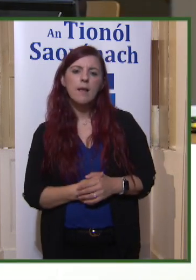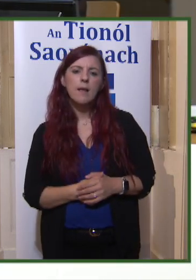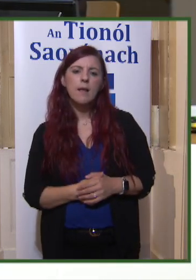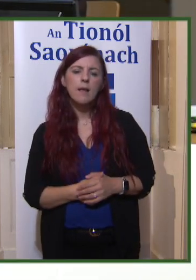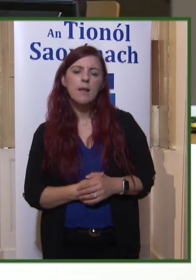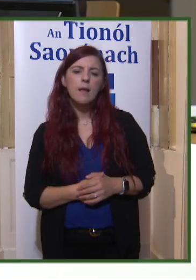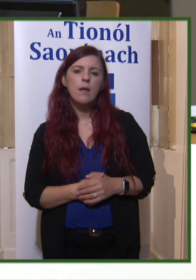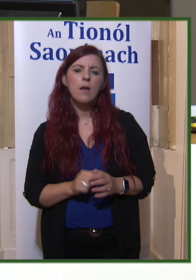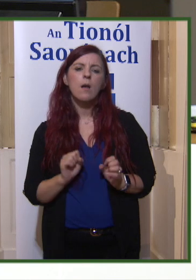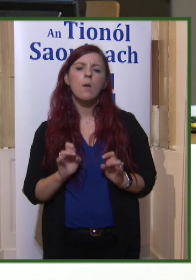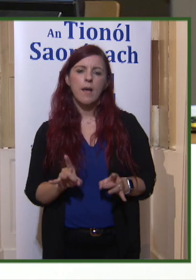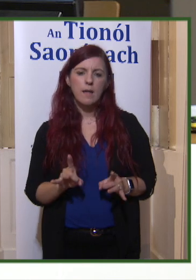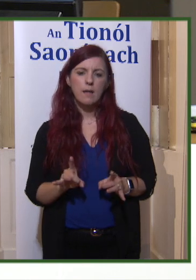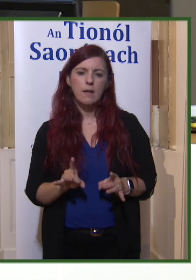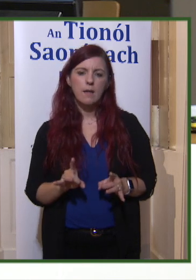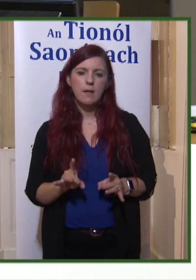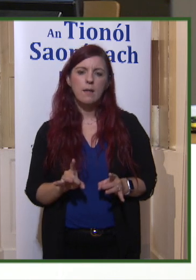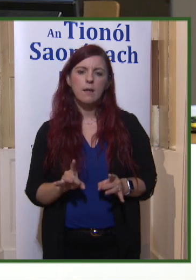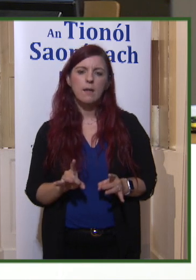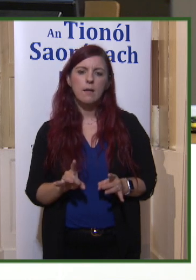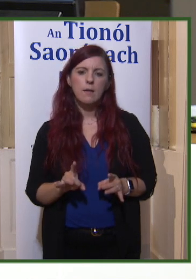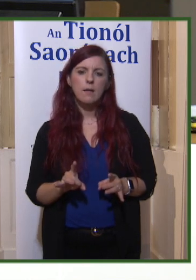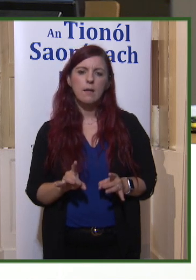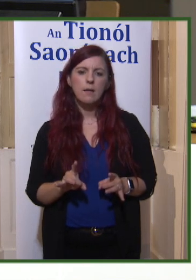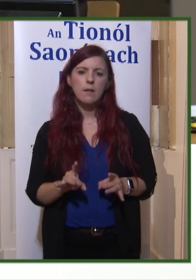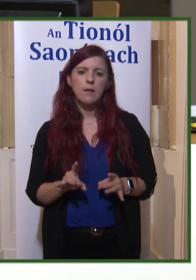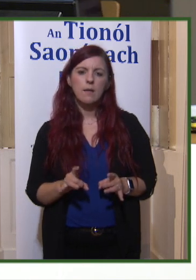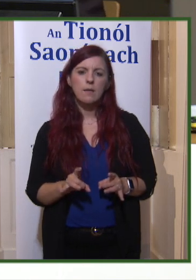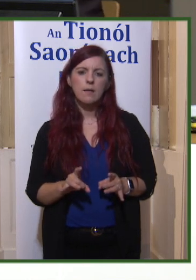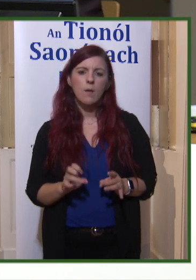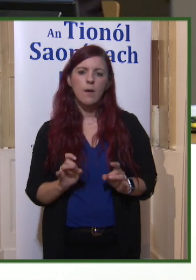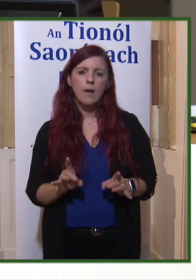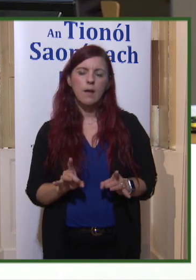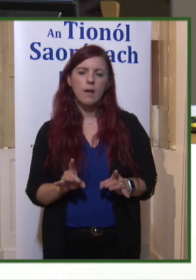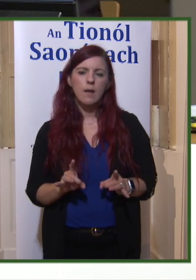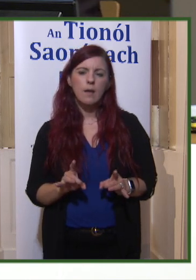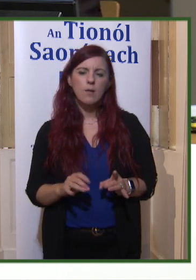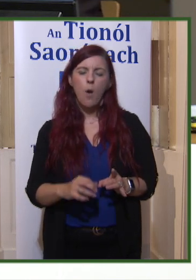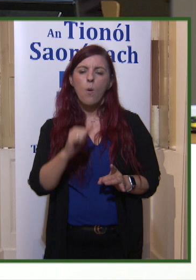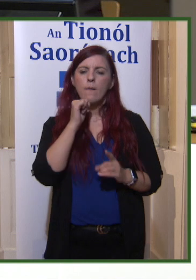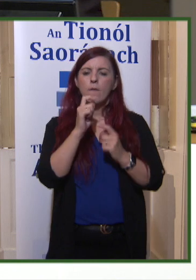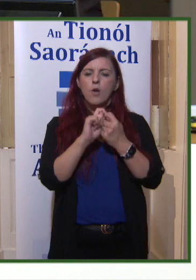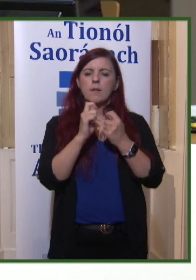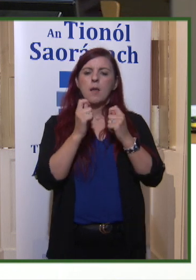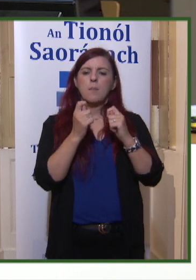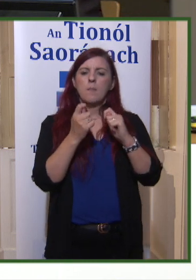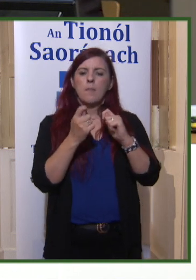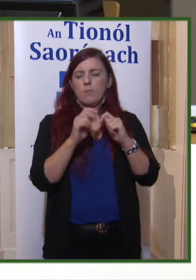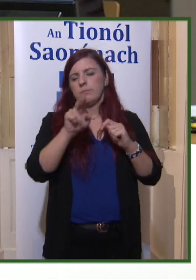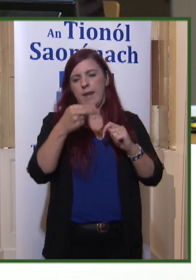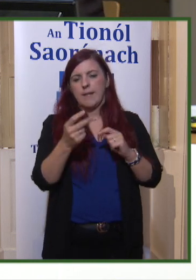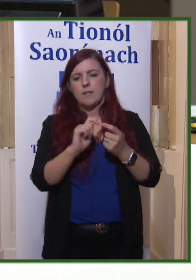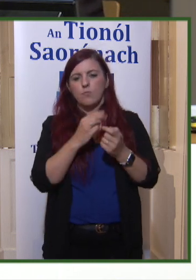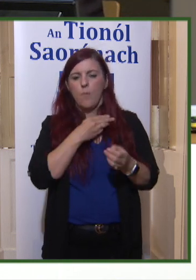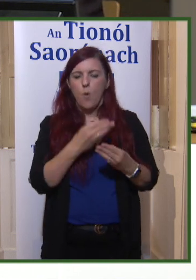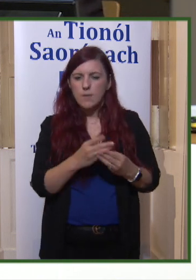Okay. All right, I got that. So okay, so the first amendment that's been proposed, the next amendment that's been